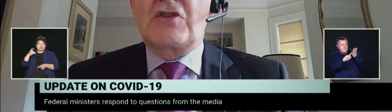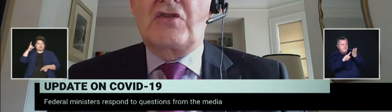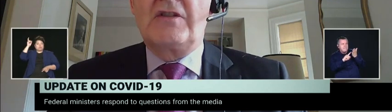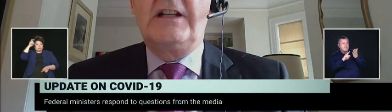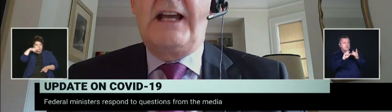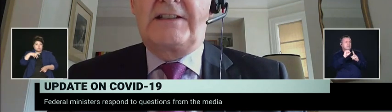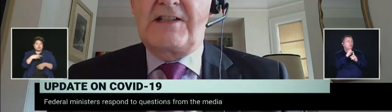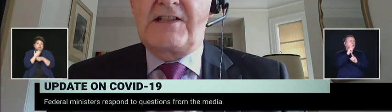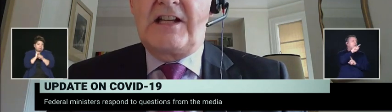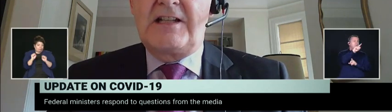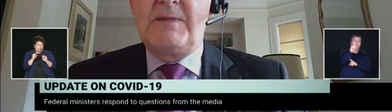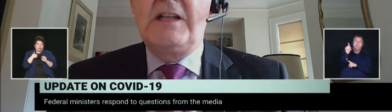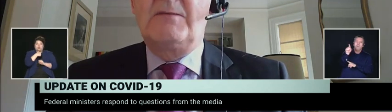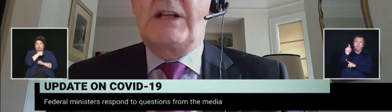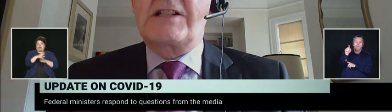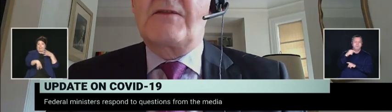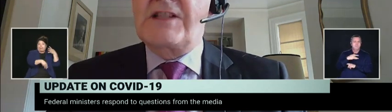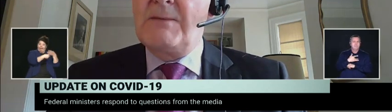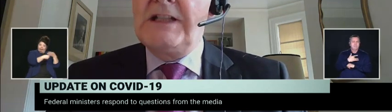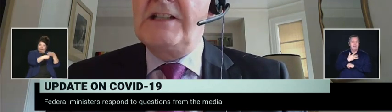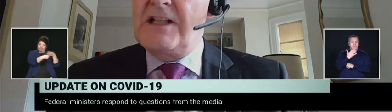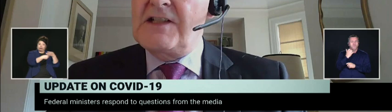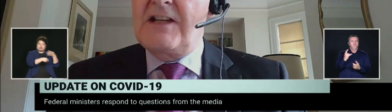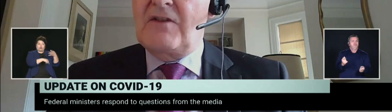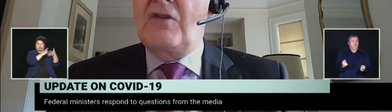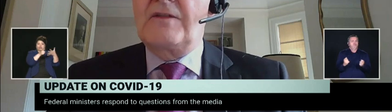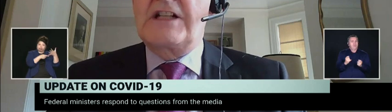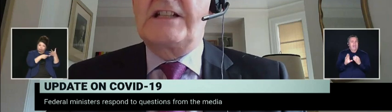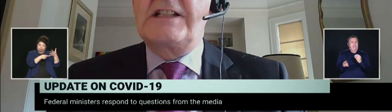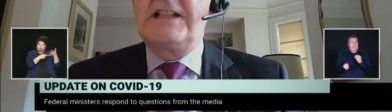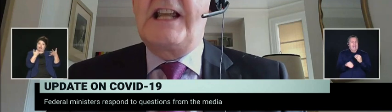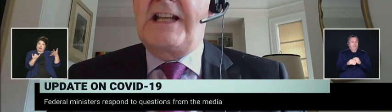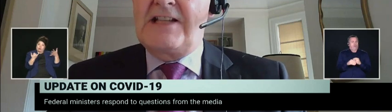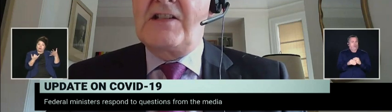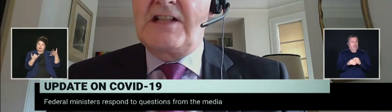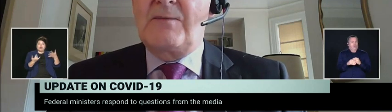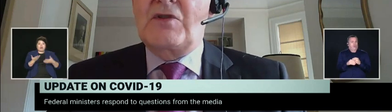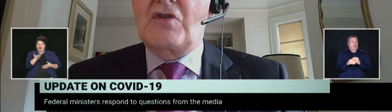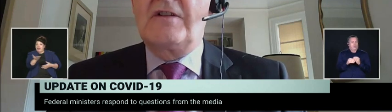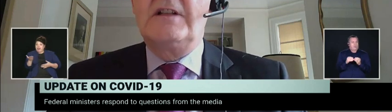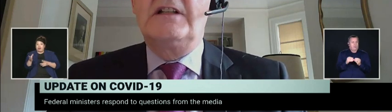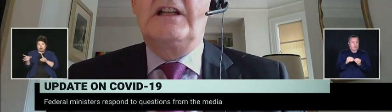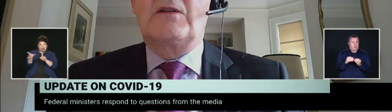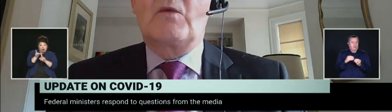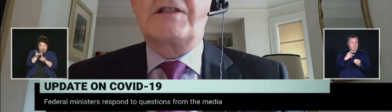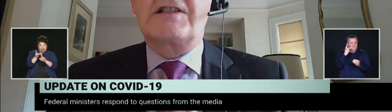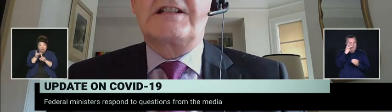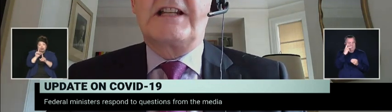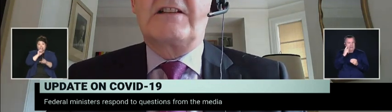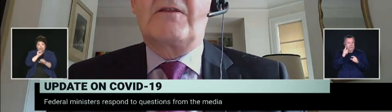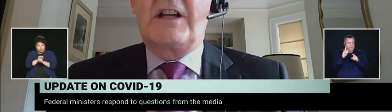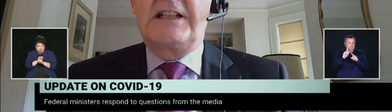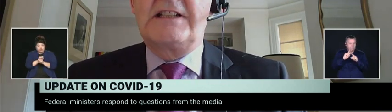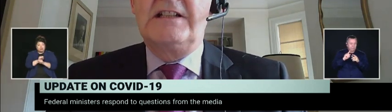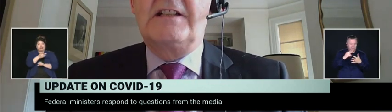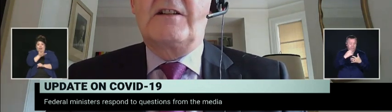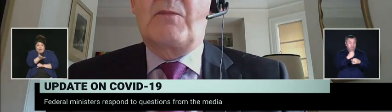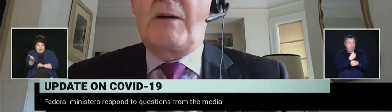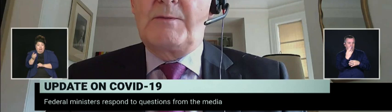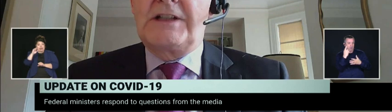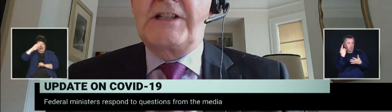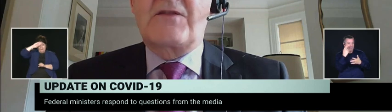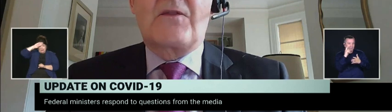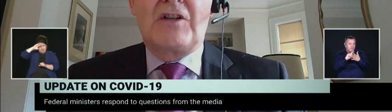additional measure at this time, because if somebody does have COVID-19 and has a temperature and wants to take a flight,